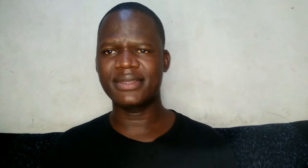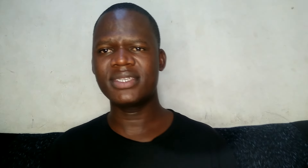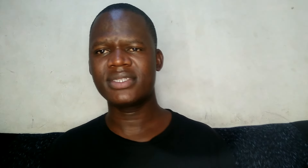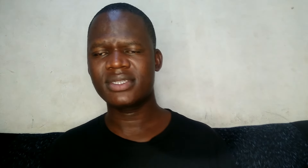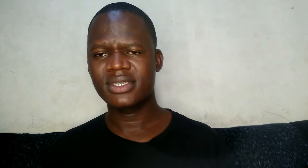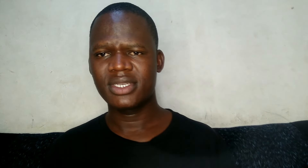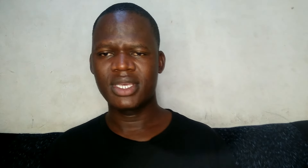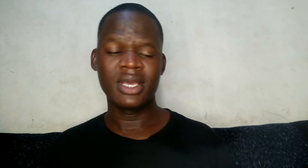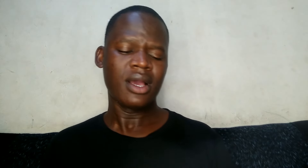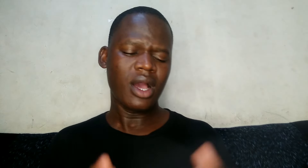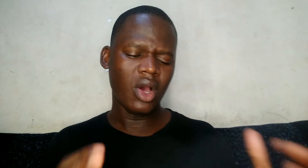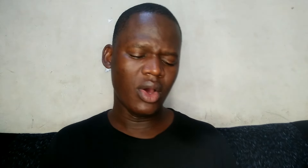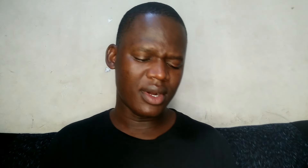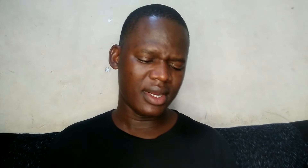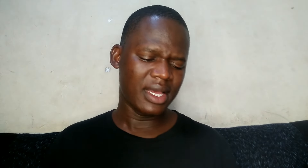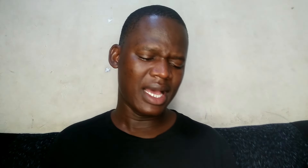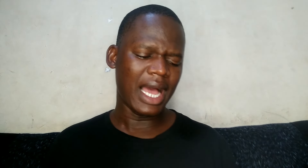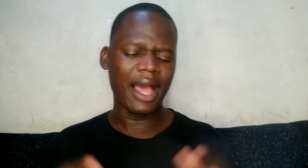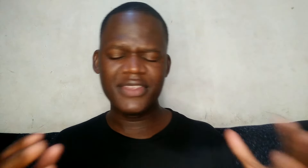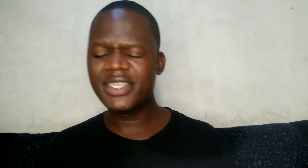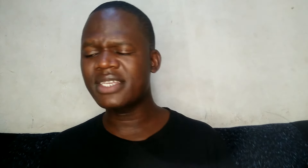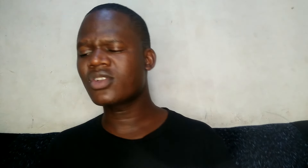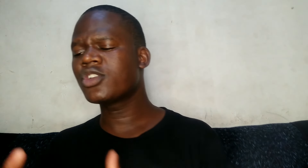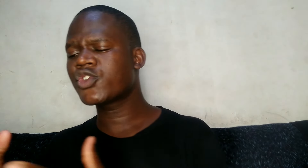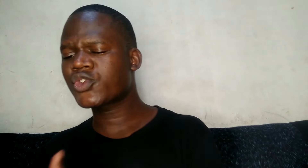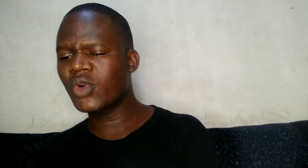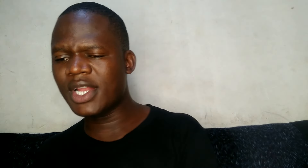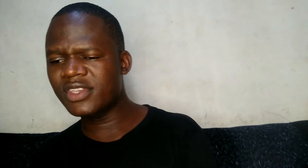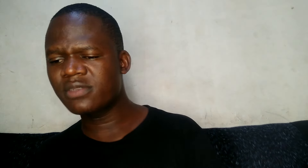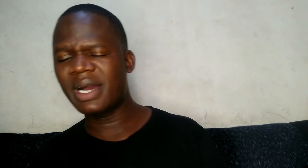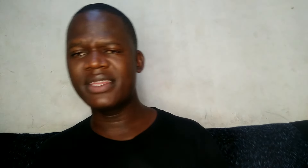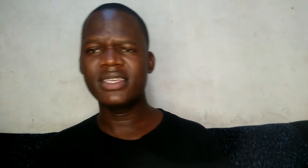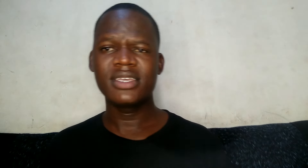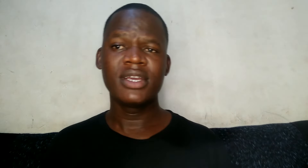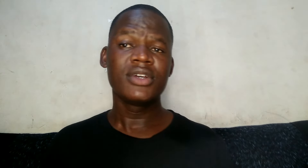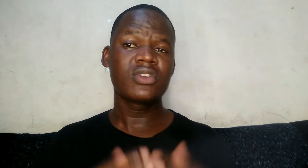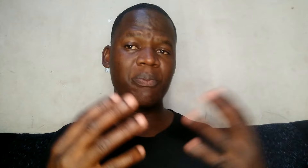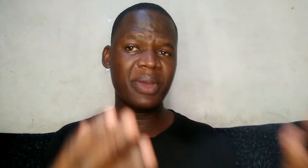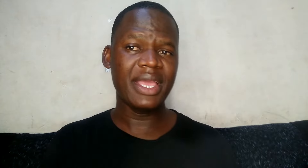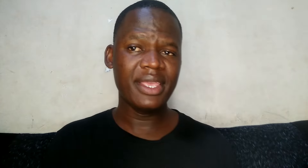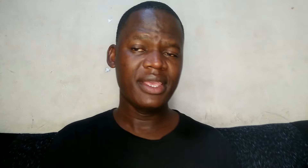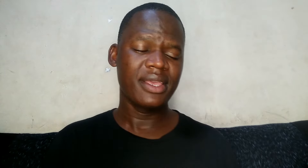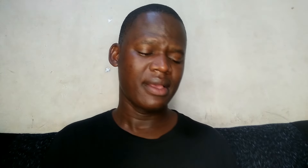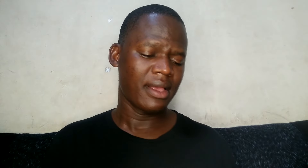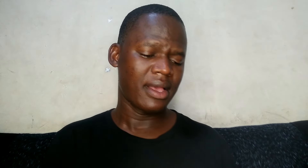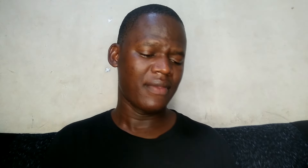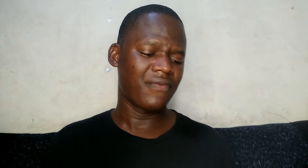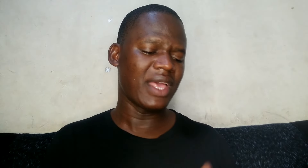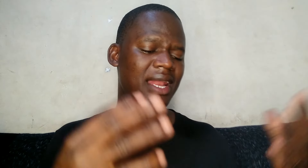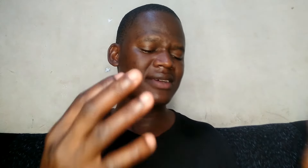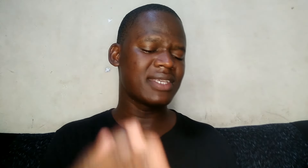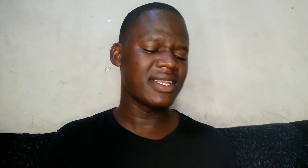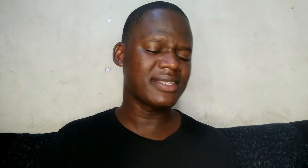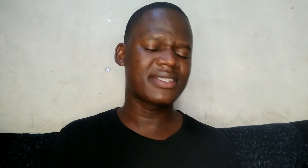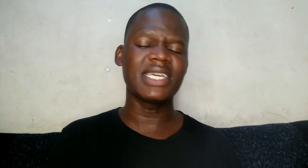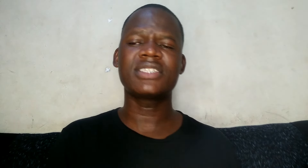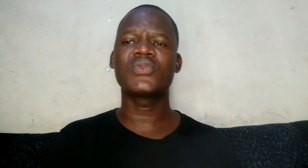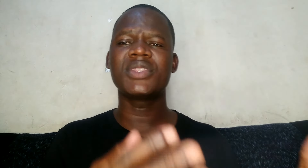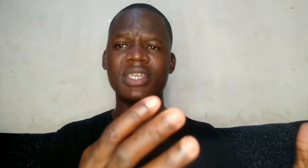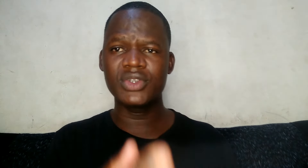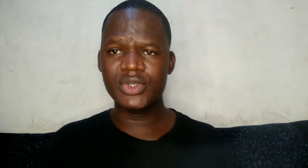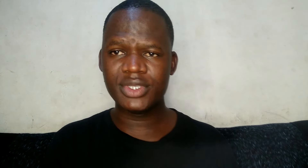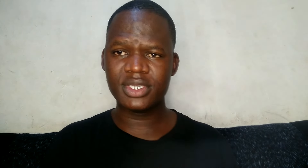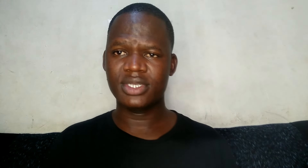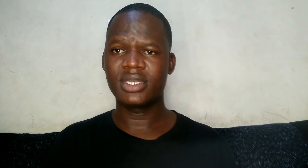economy crisis? Or are they just going to squander this money to pay their luxurious